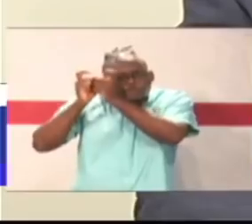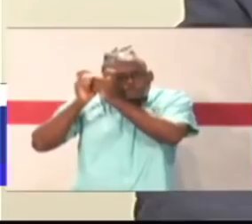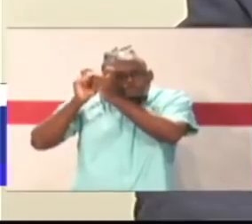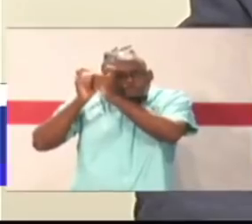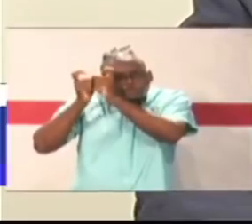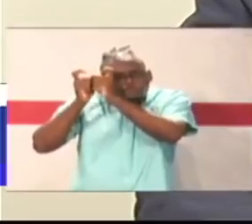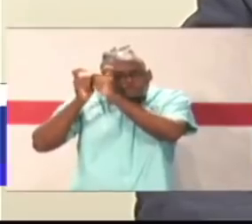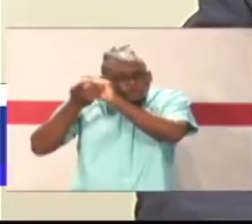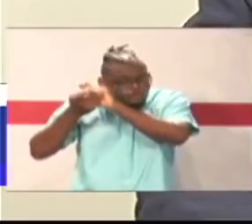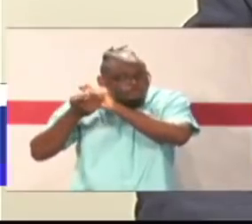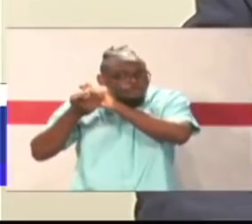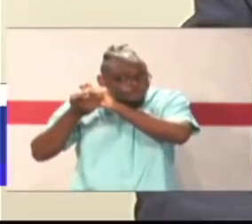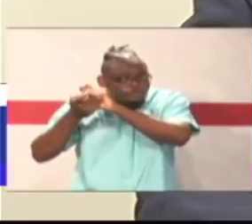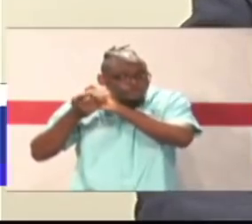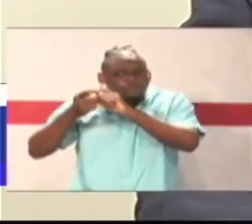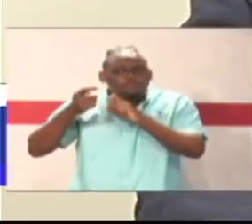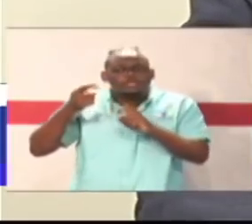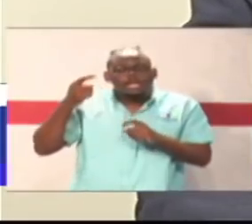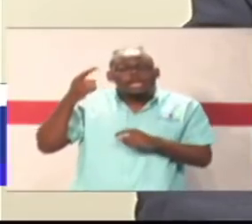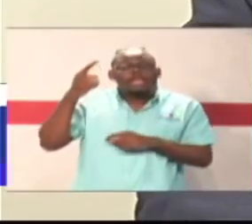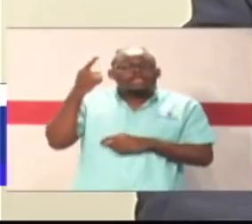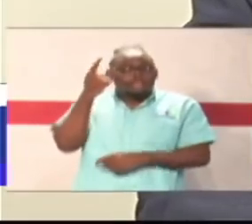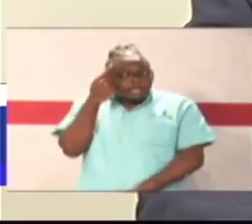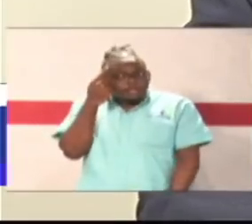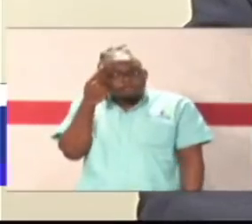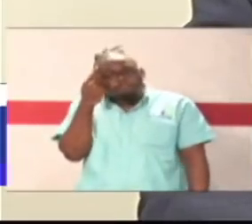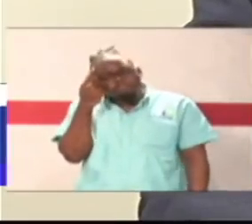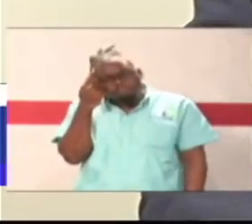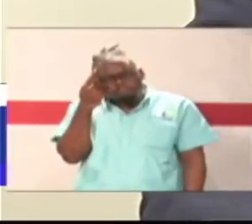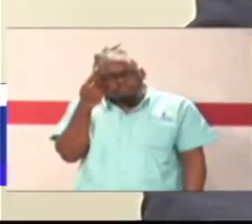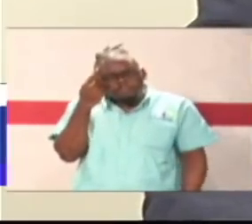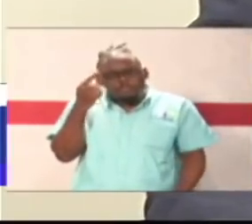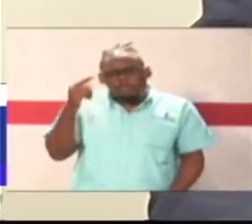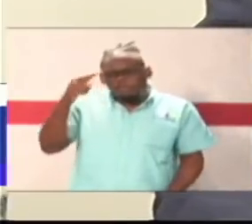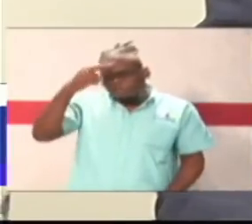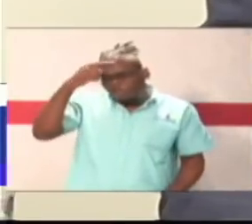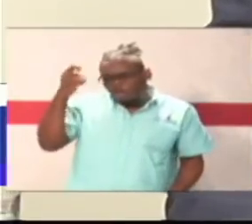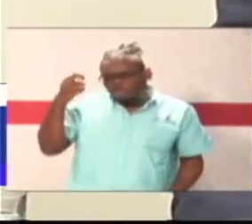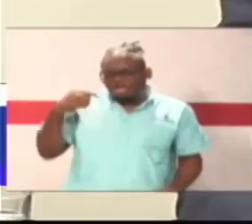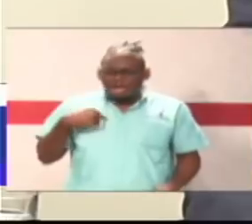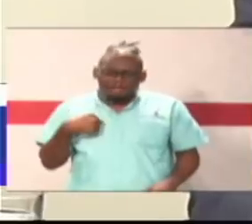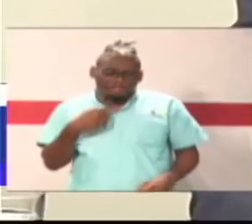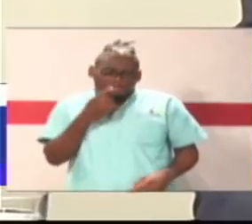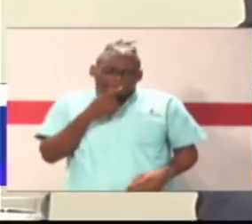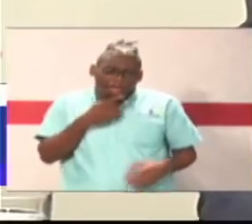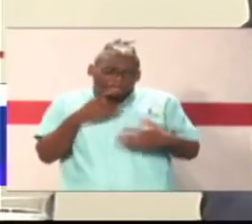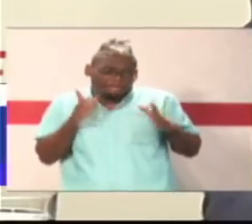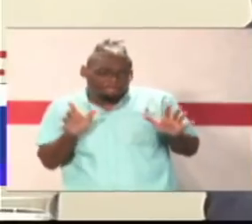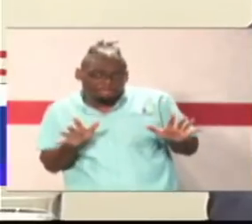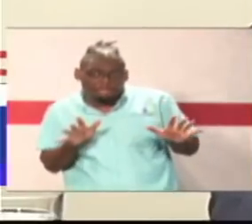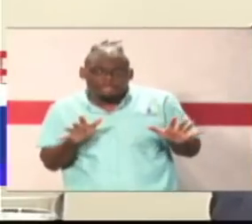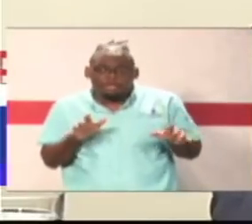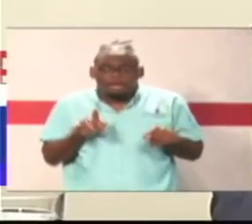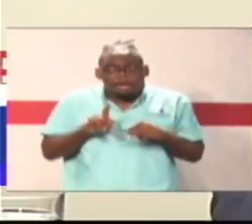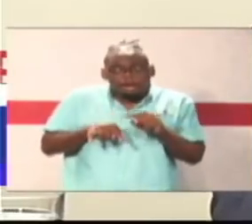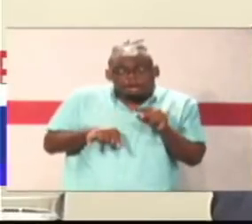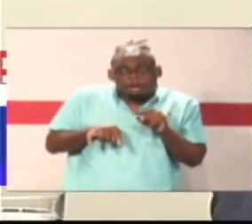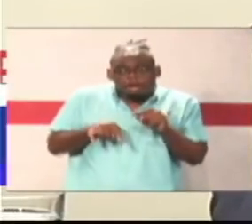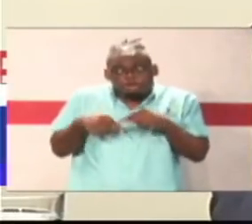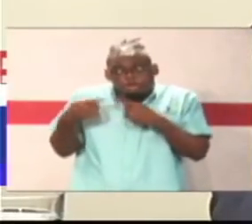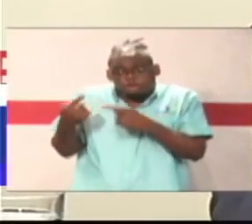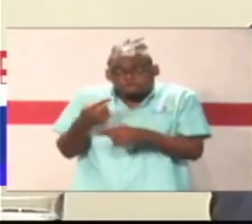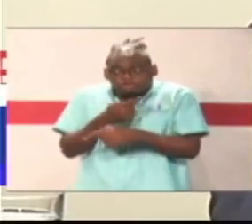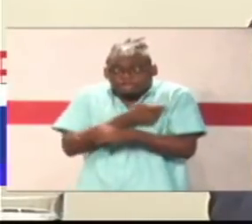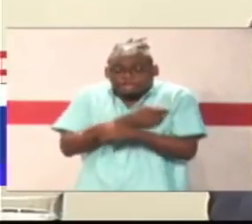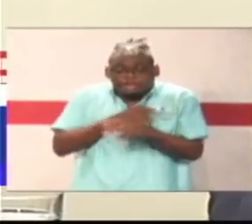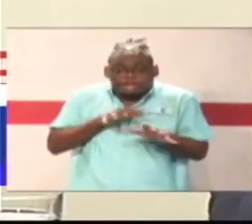diabetes feel that because they are diabetic, because they have some underlying condition,